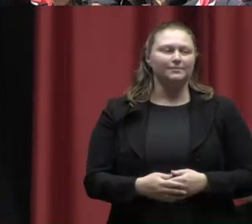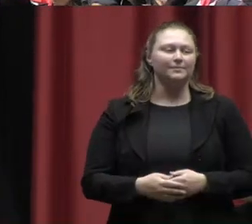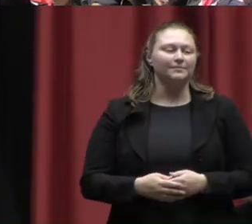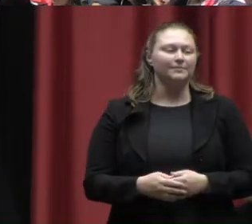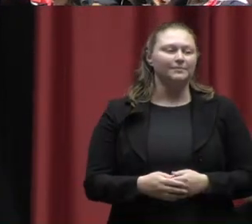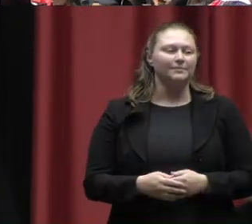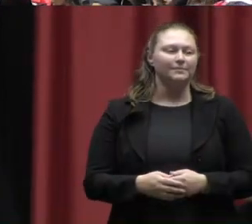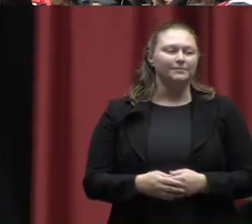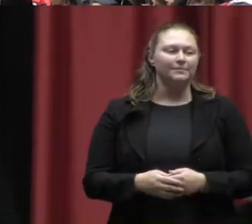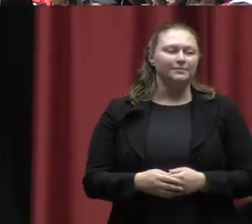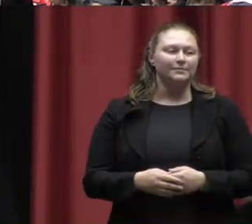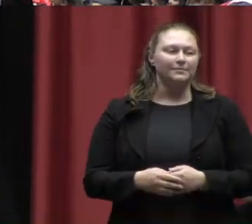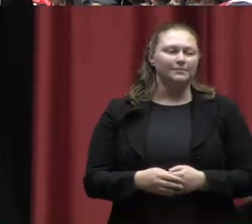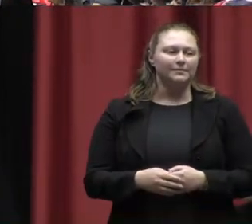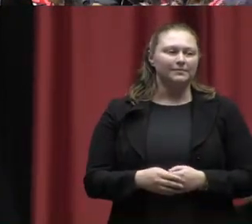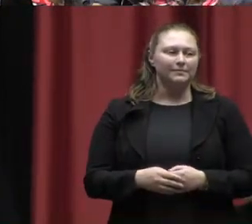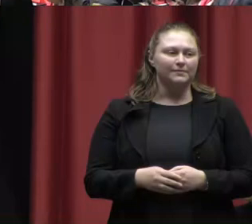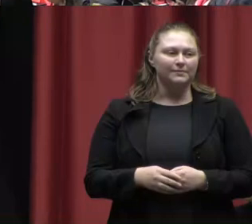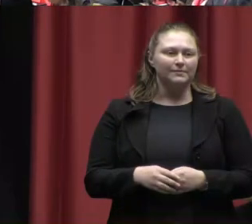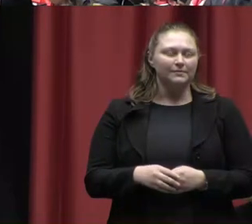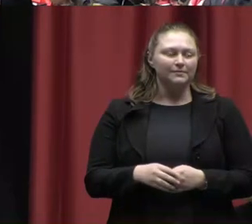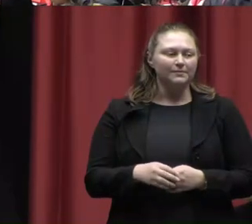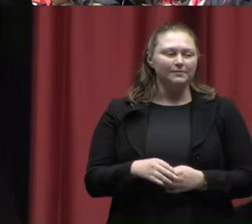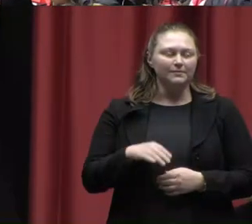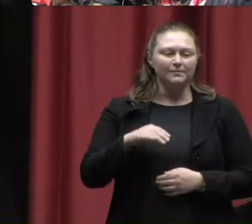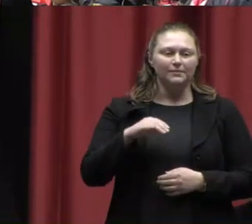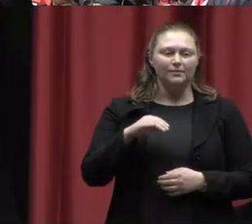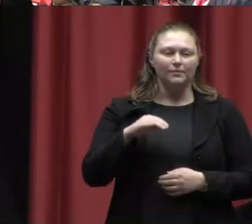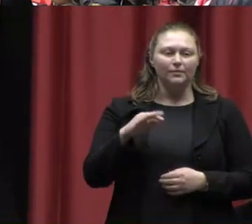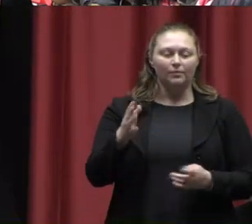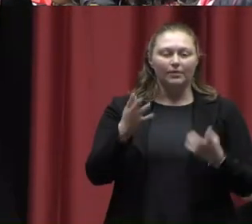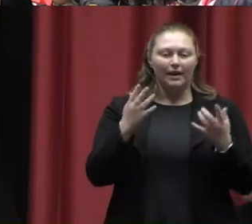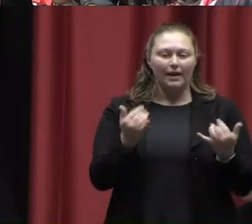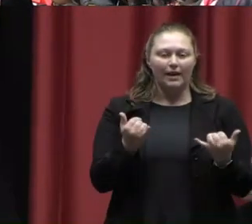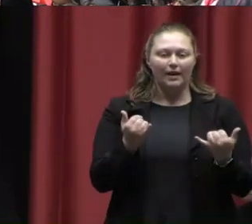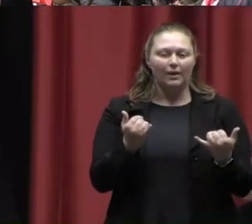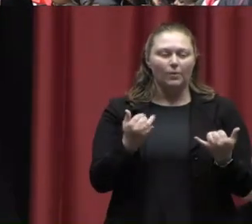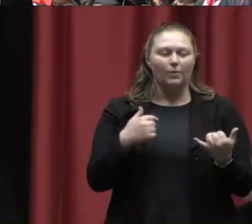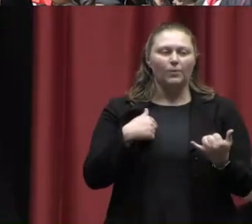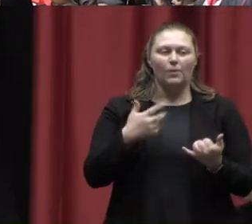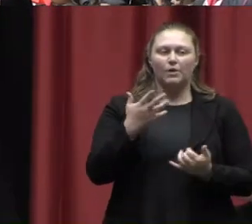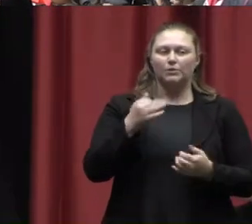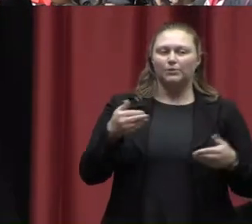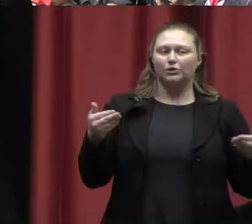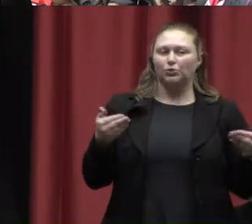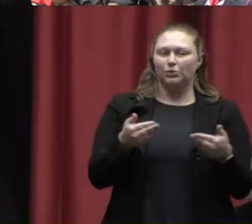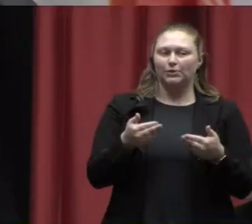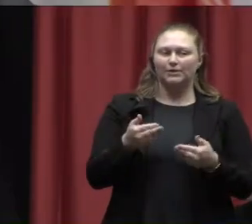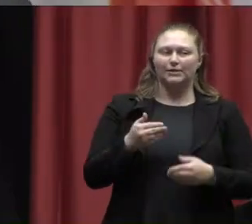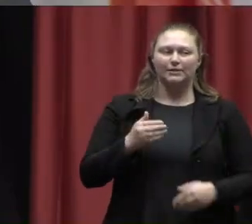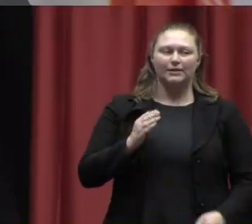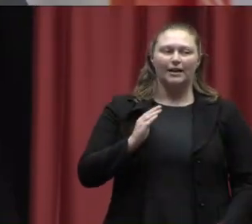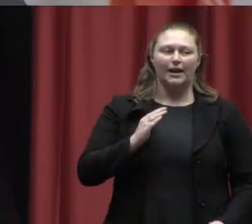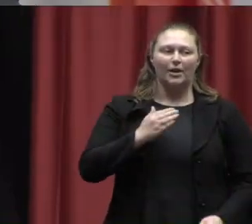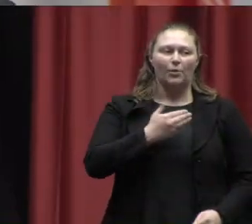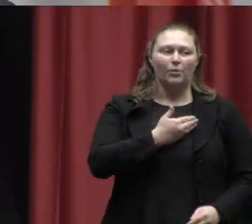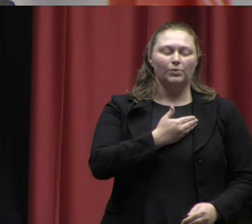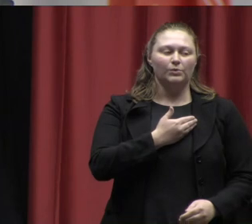Griego is our student speaker. Now, I would like to introduce you to our faculty.